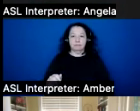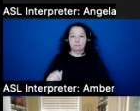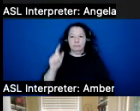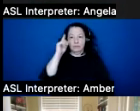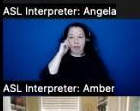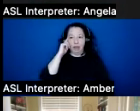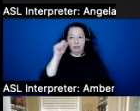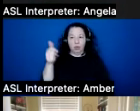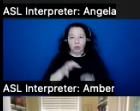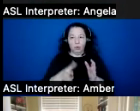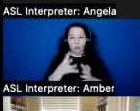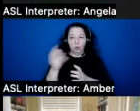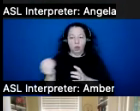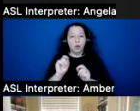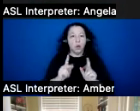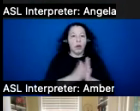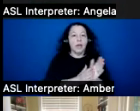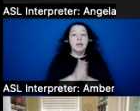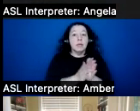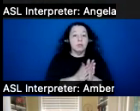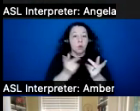280 state, is